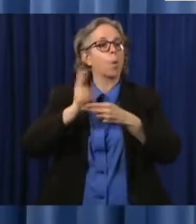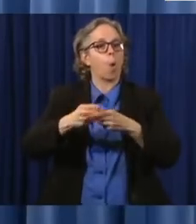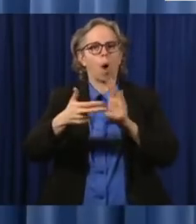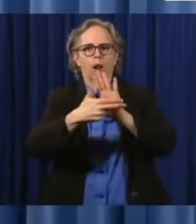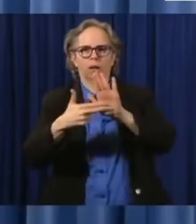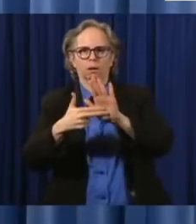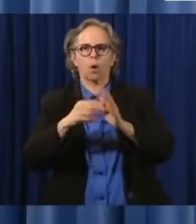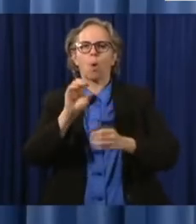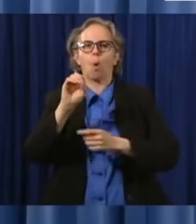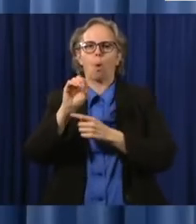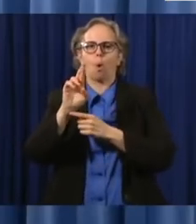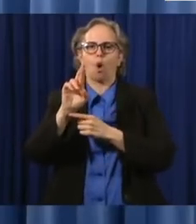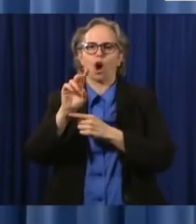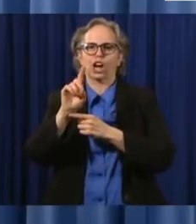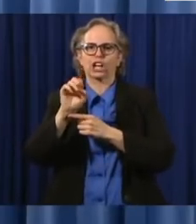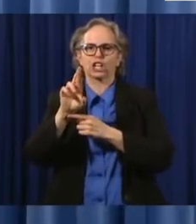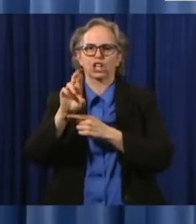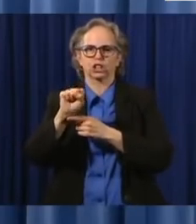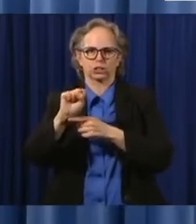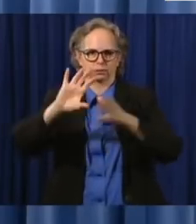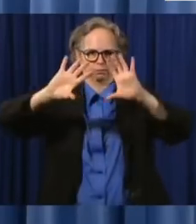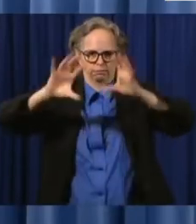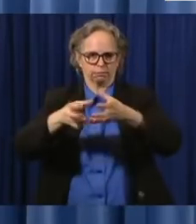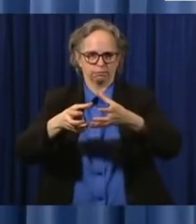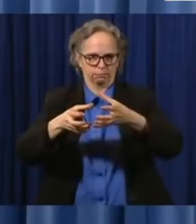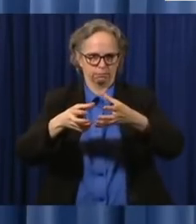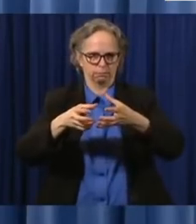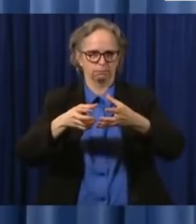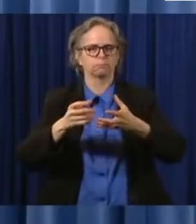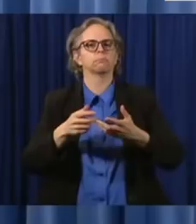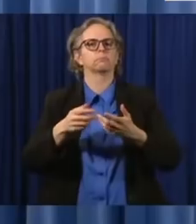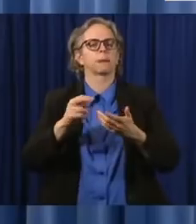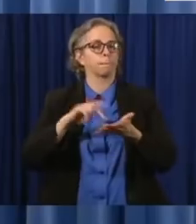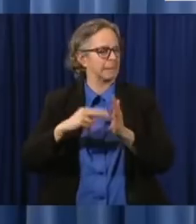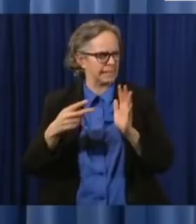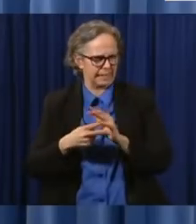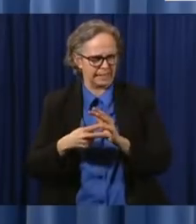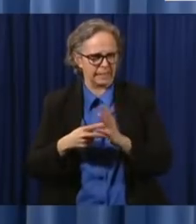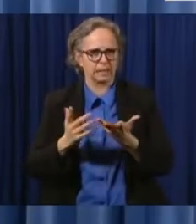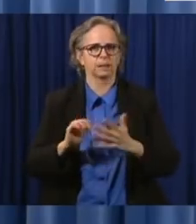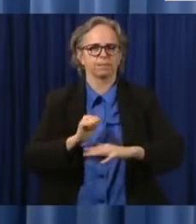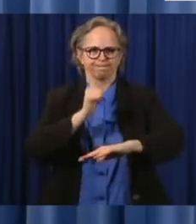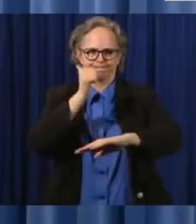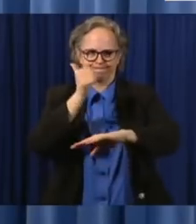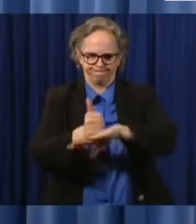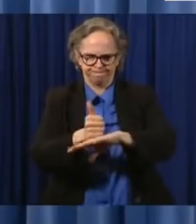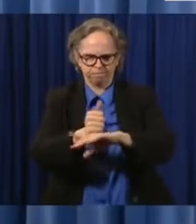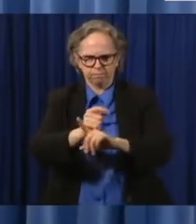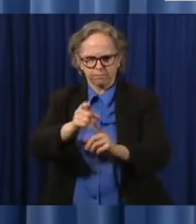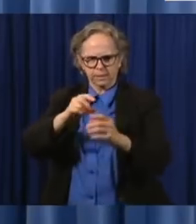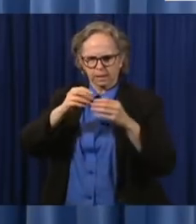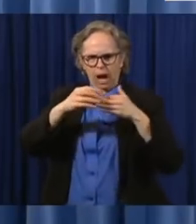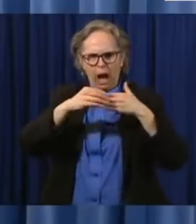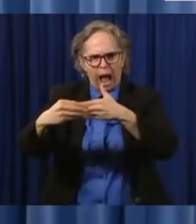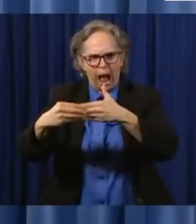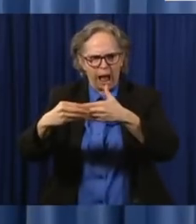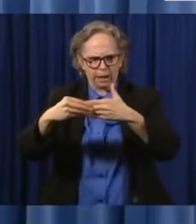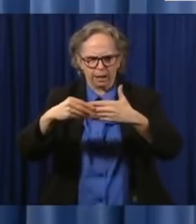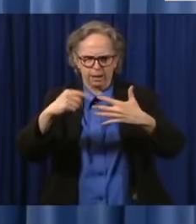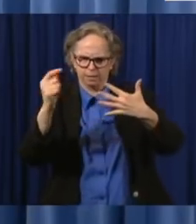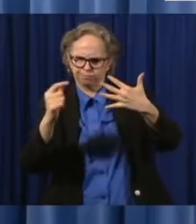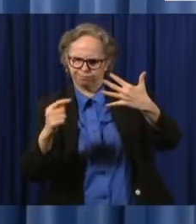We have put in place a specific framework for how business operates that was not in place when we issued our